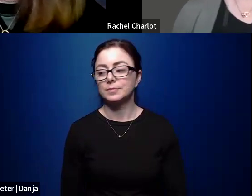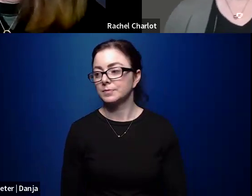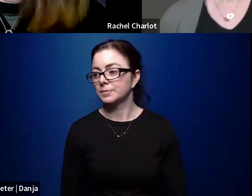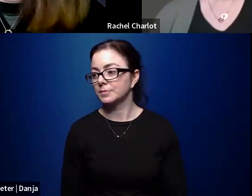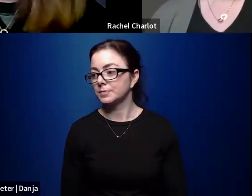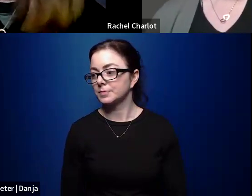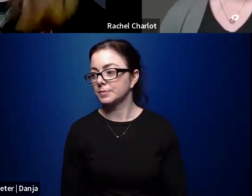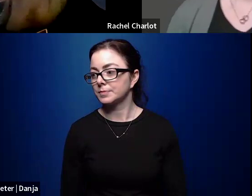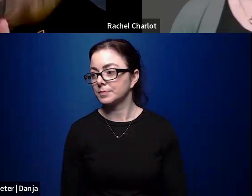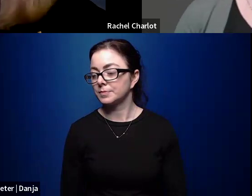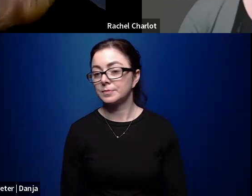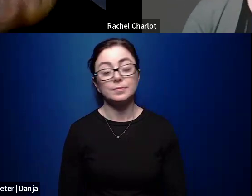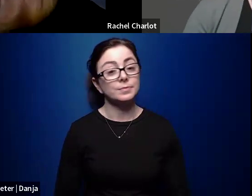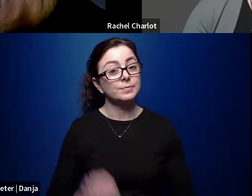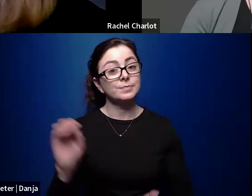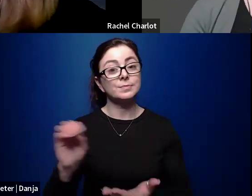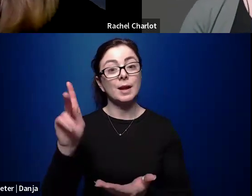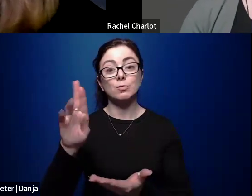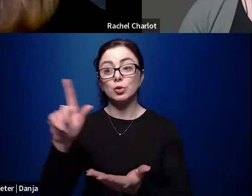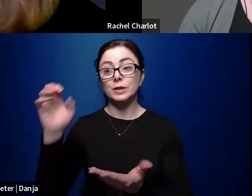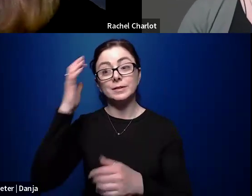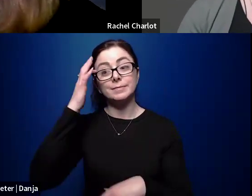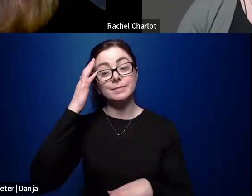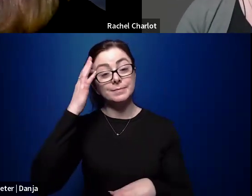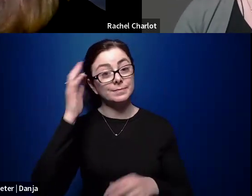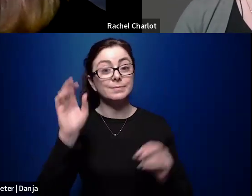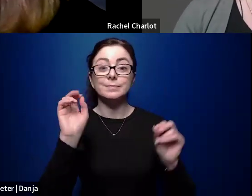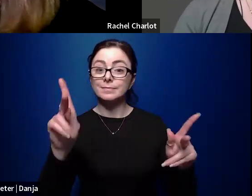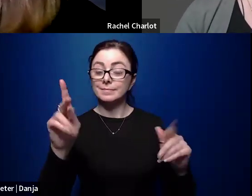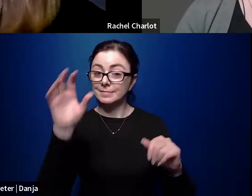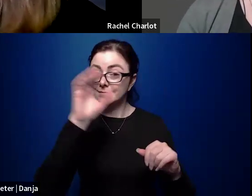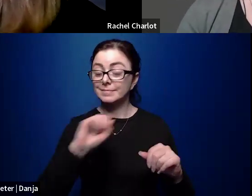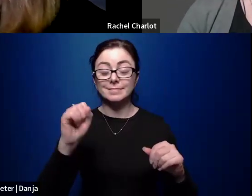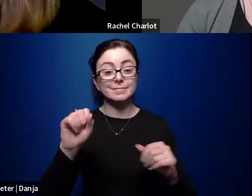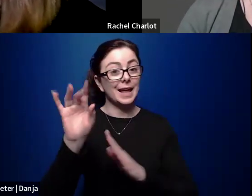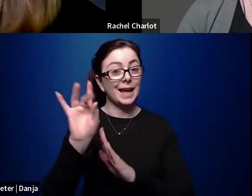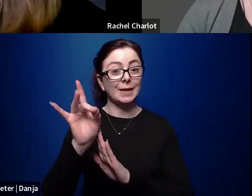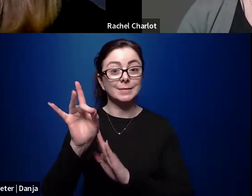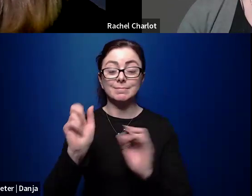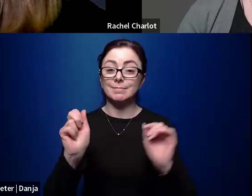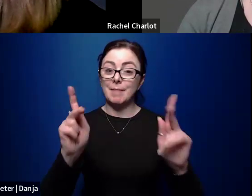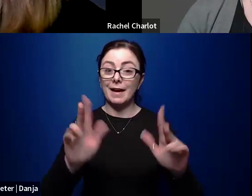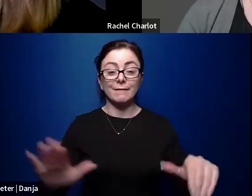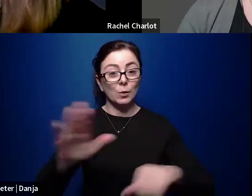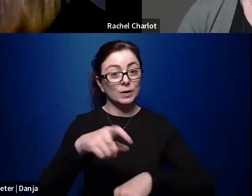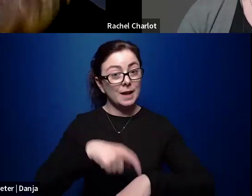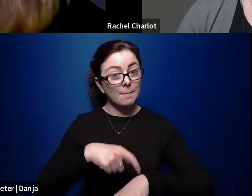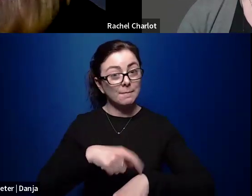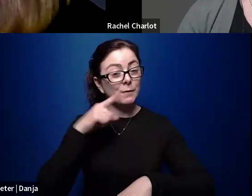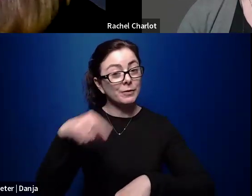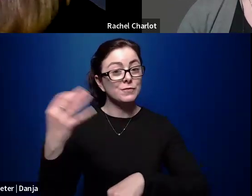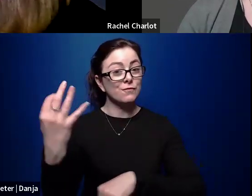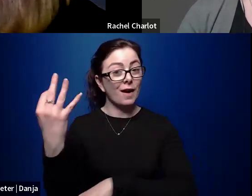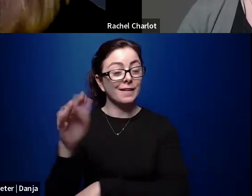All right, Brooke. well, I guess we'll give everybody 8 minutes back of your time on this Friday afternoon. Thanks everyone for